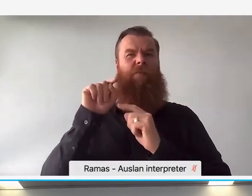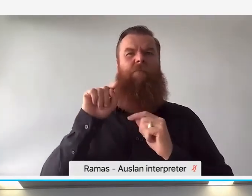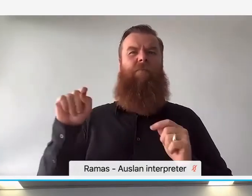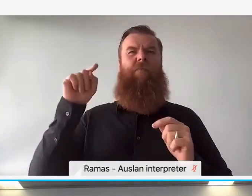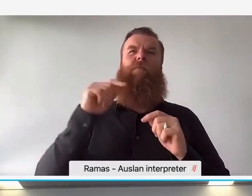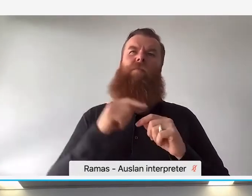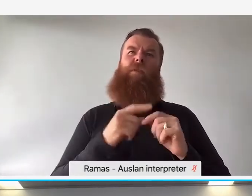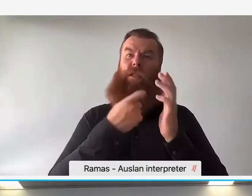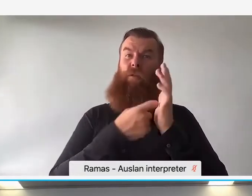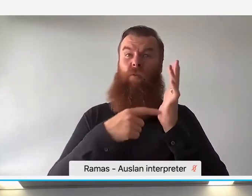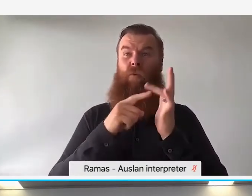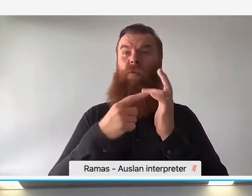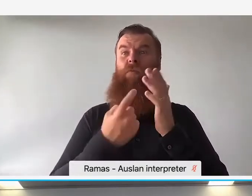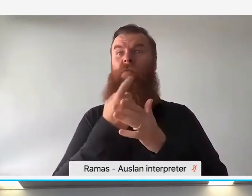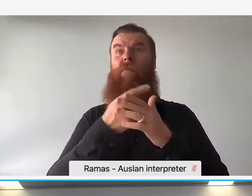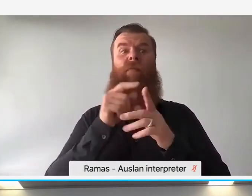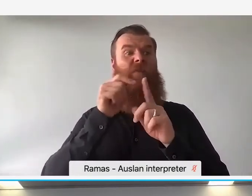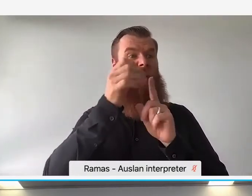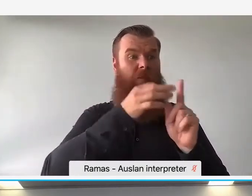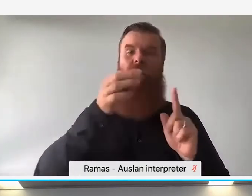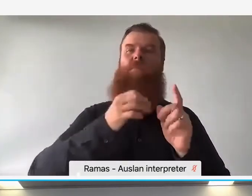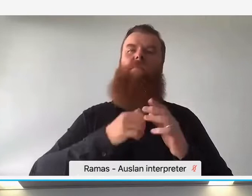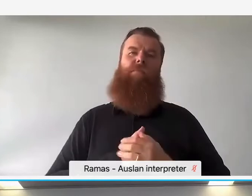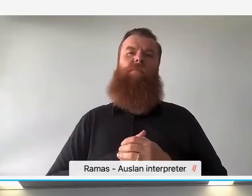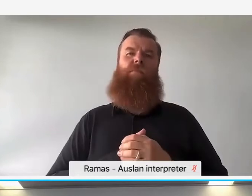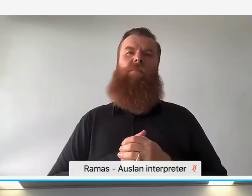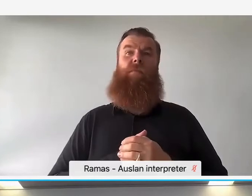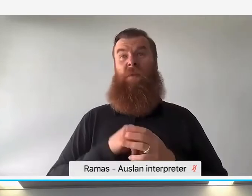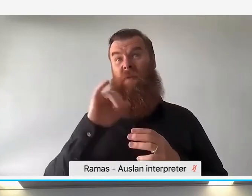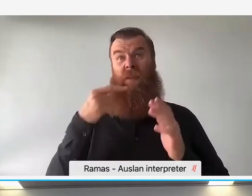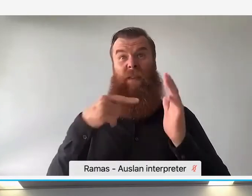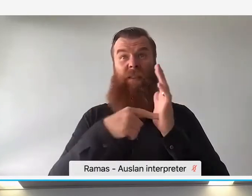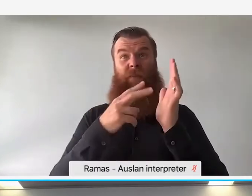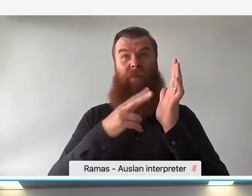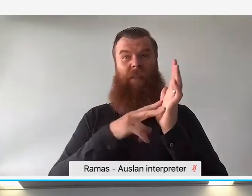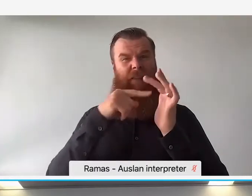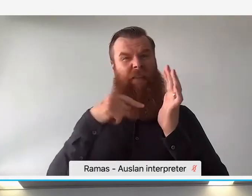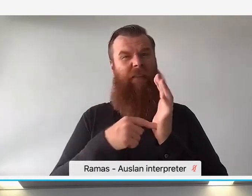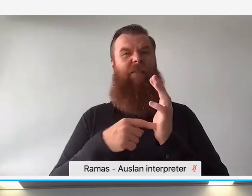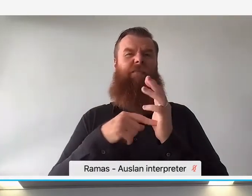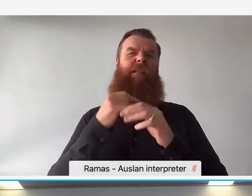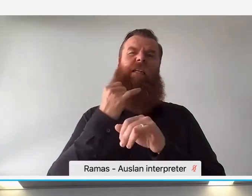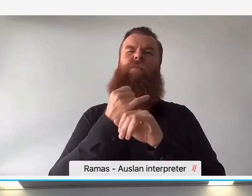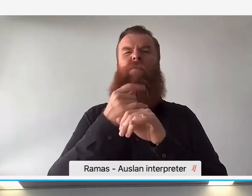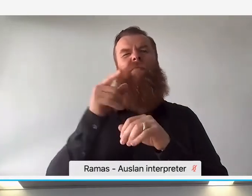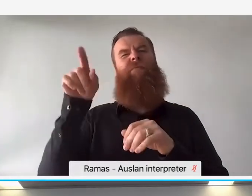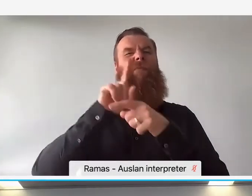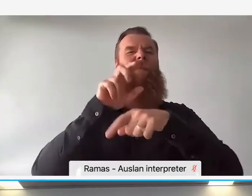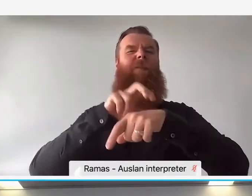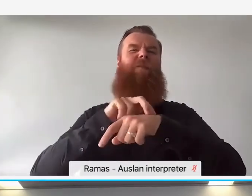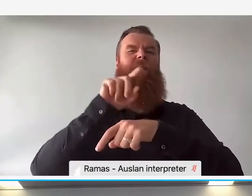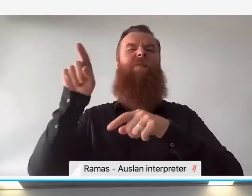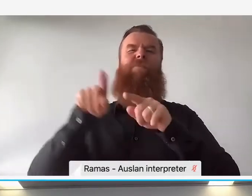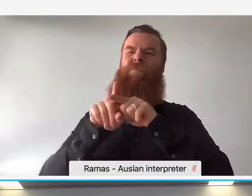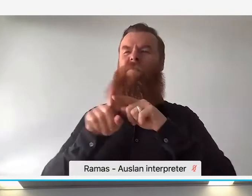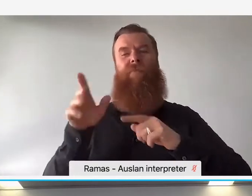Pacific, or their allied TVET institutions. Our AEs report that they find their